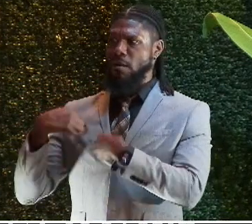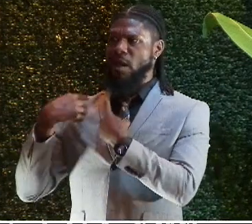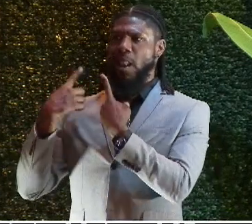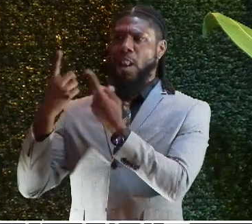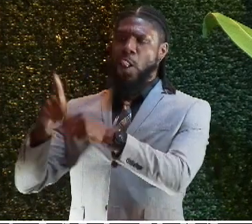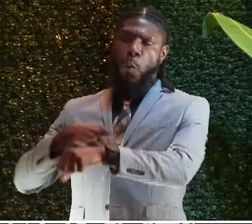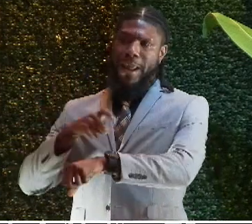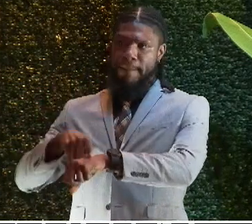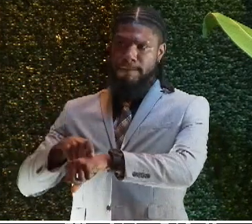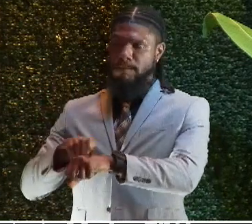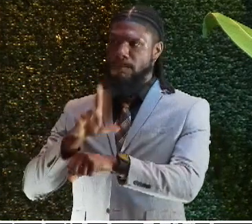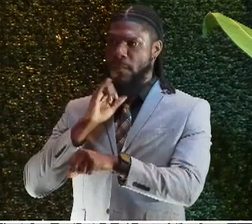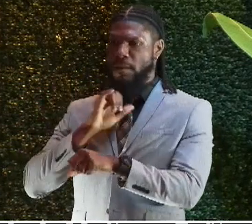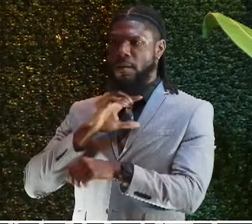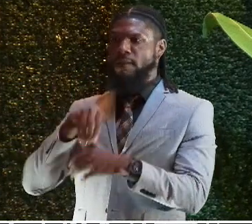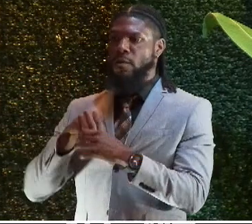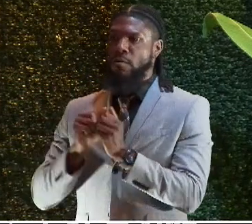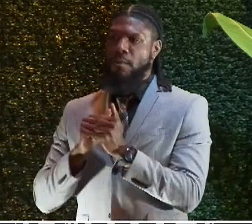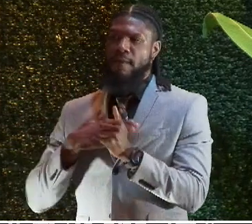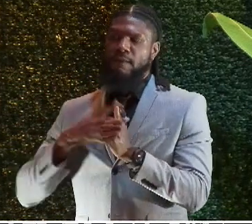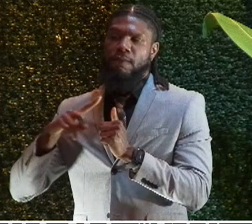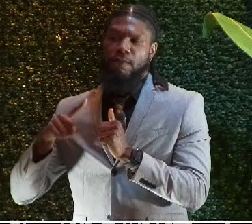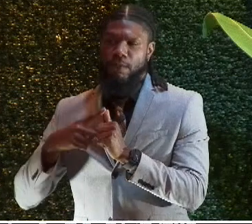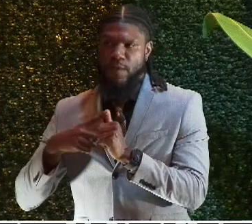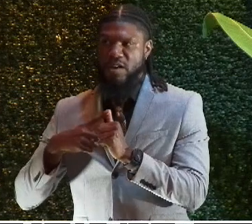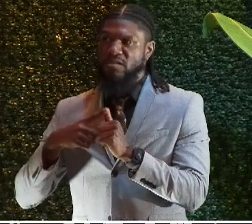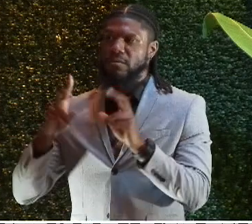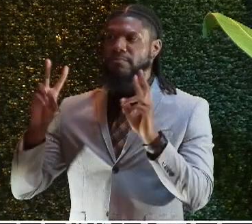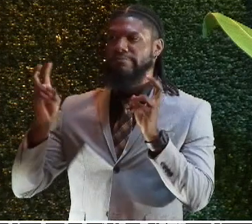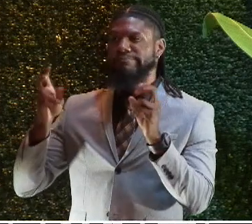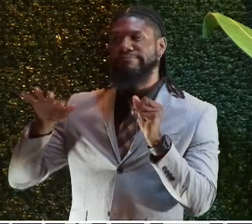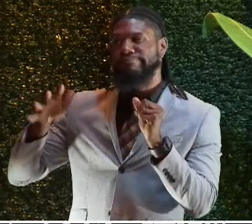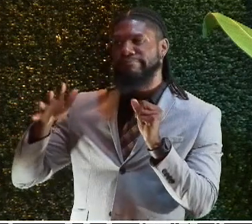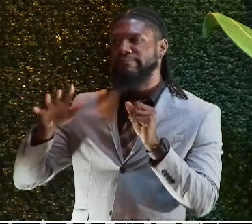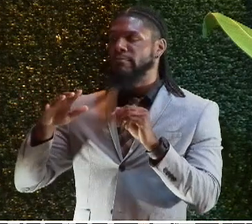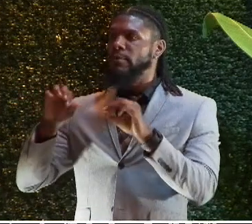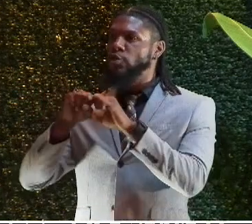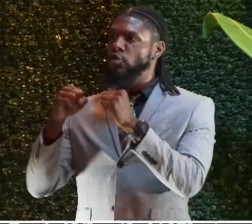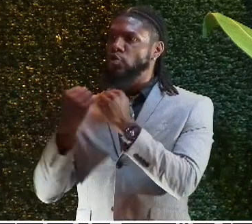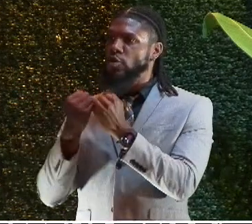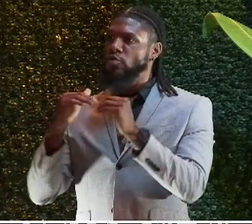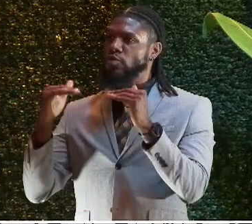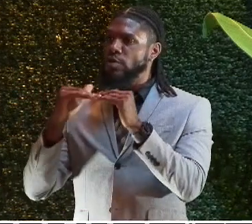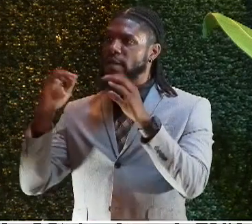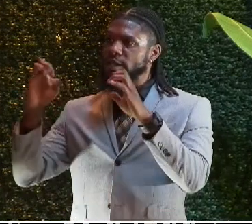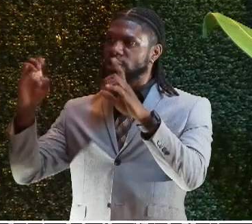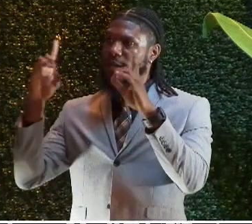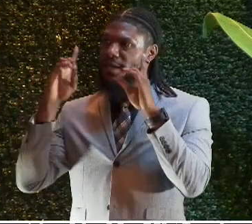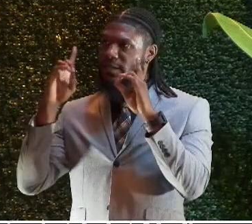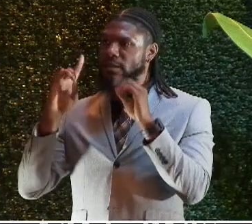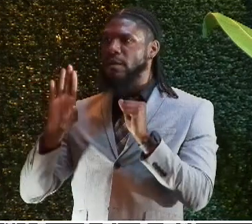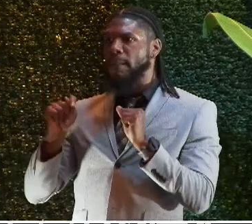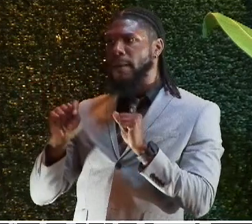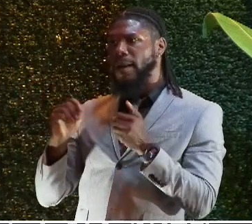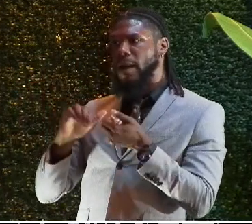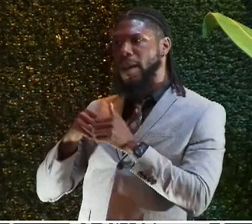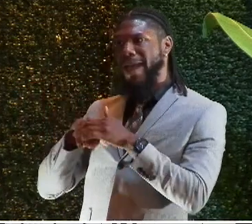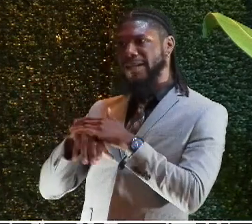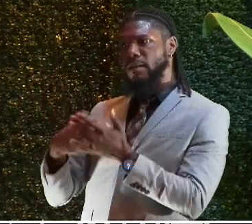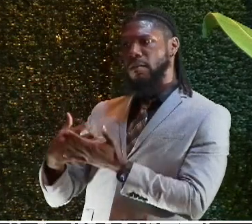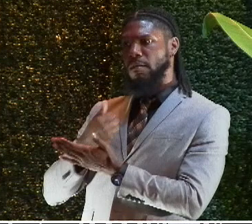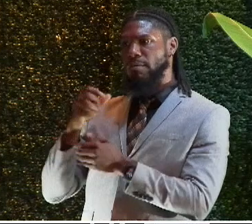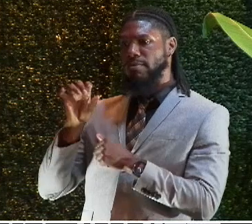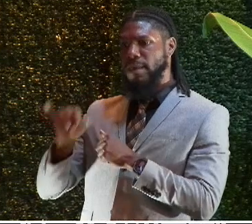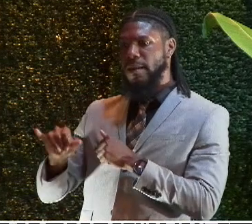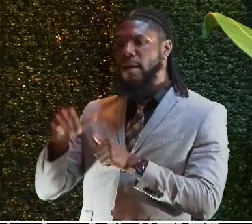first sort of social justice education. But to be able to access that, I remember they were giving out like